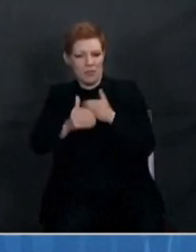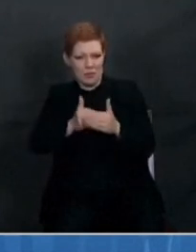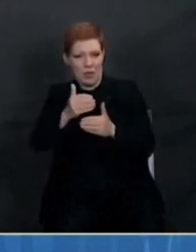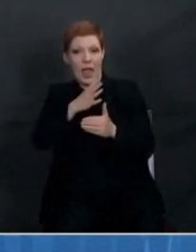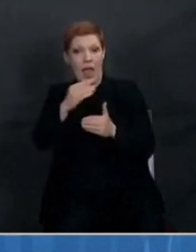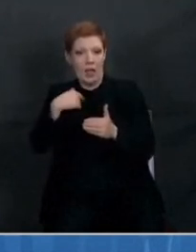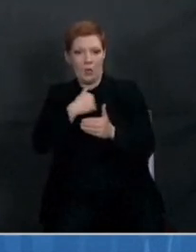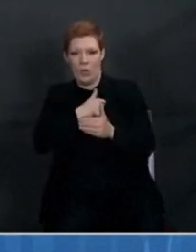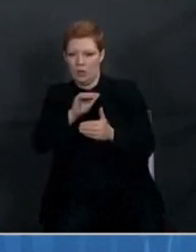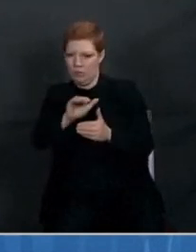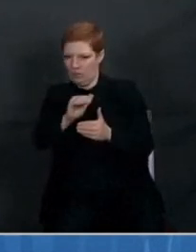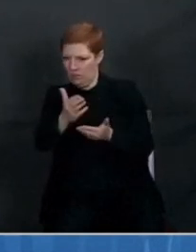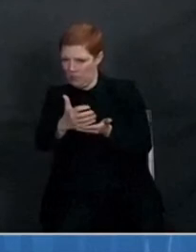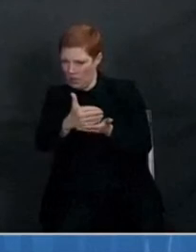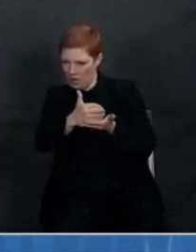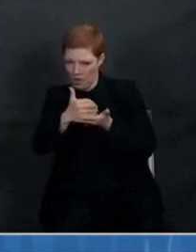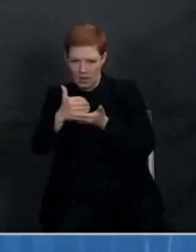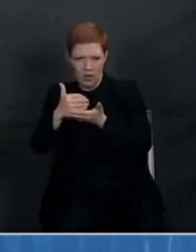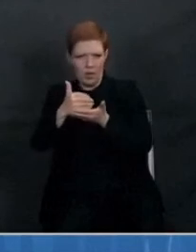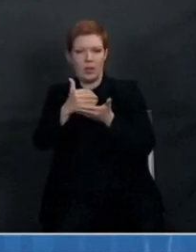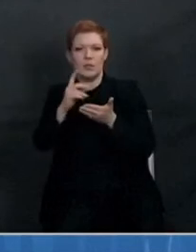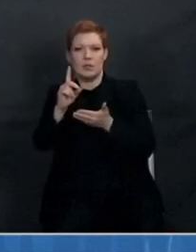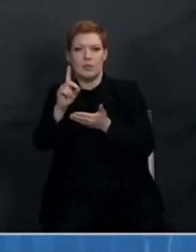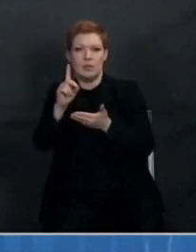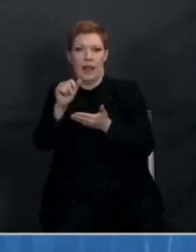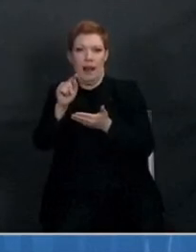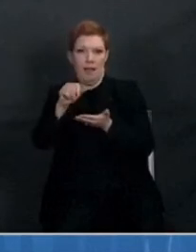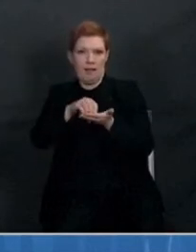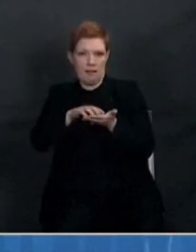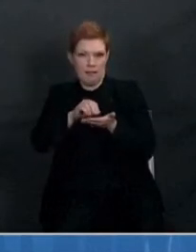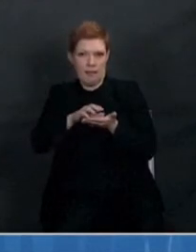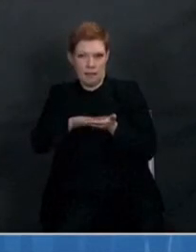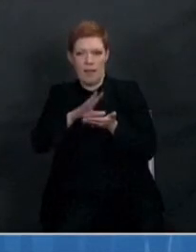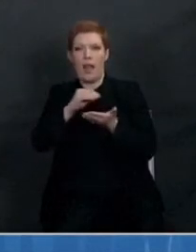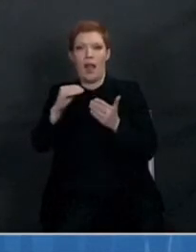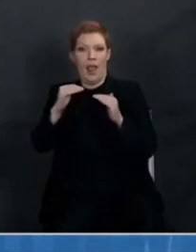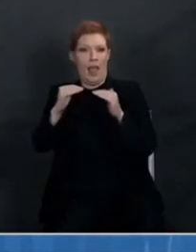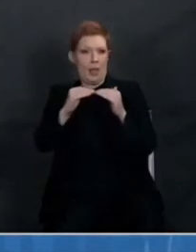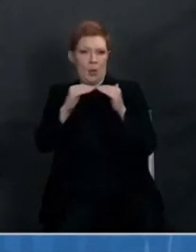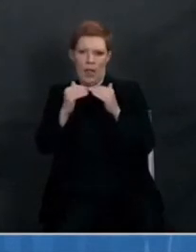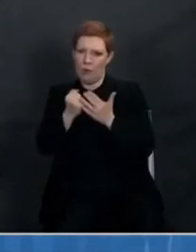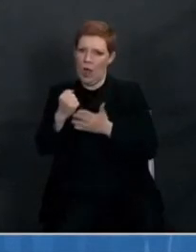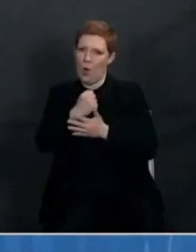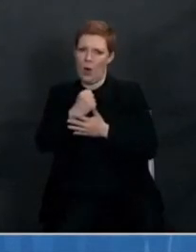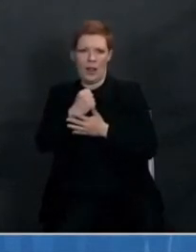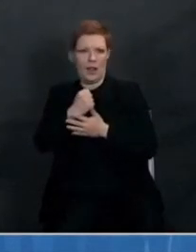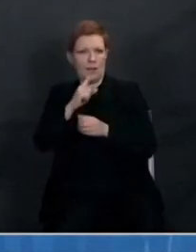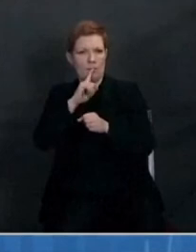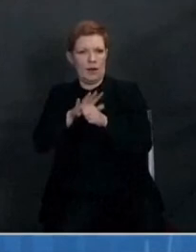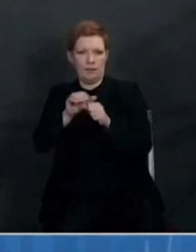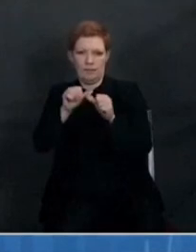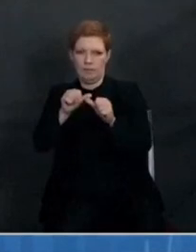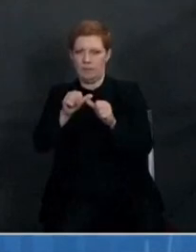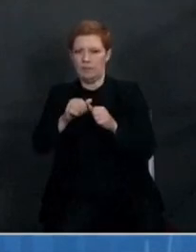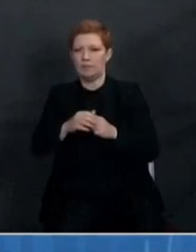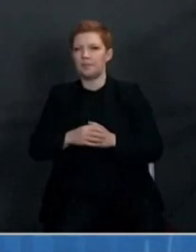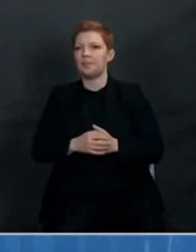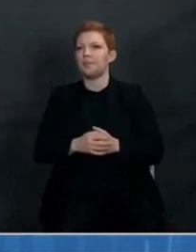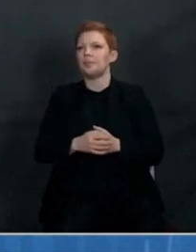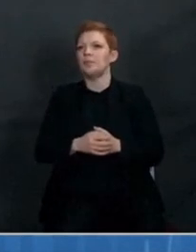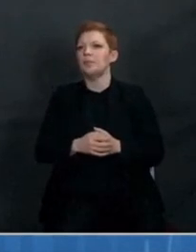data for our equity priorities. Yeah, so we are, of course, a lot